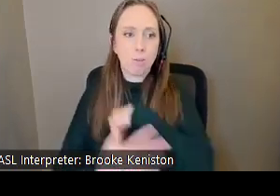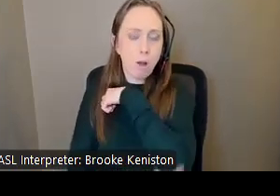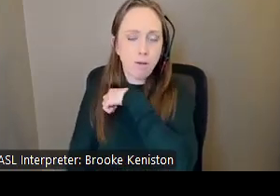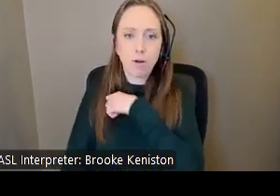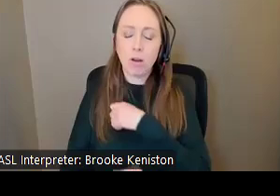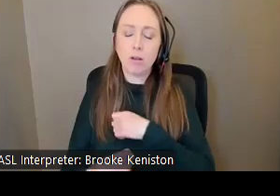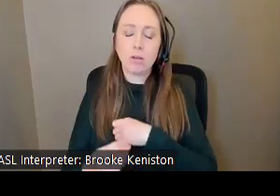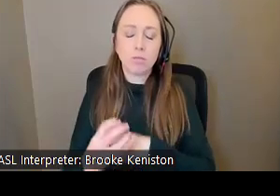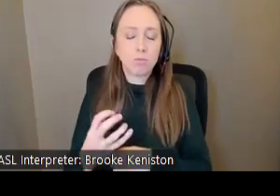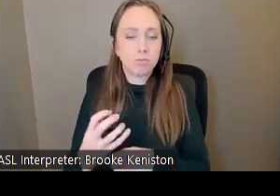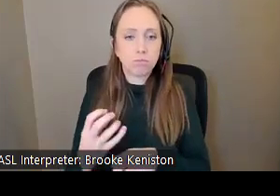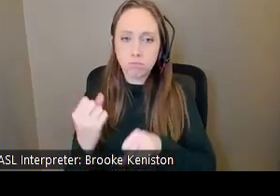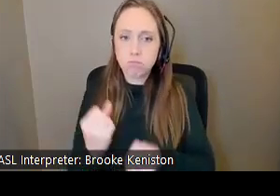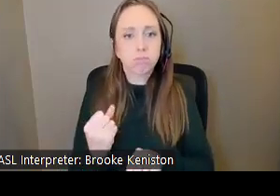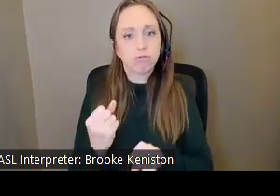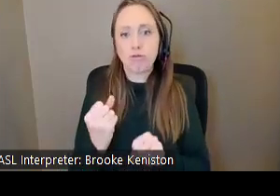good scholar as well.